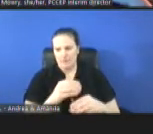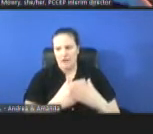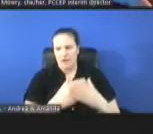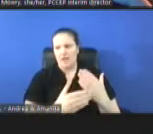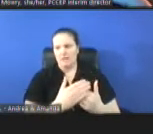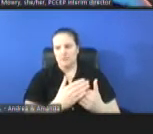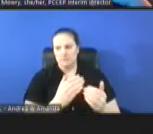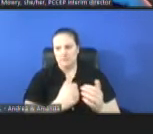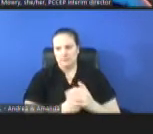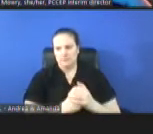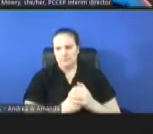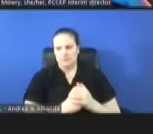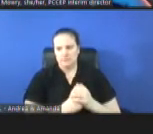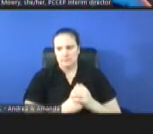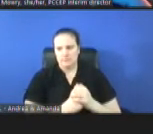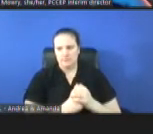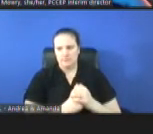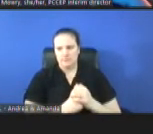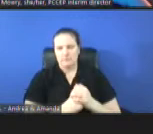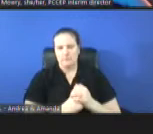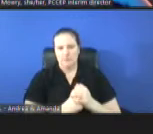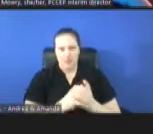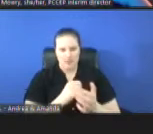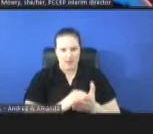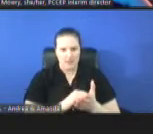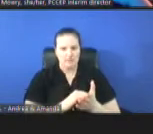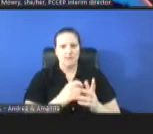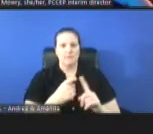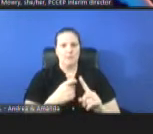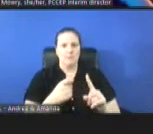Former State Senator Avell Gordley.